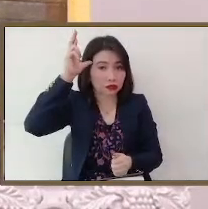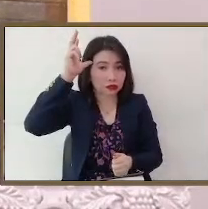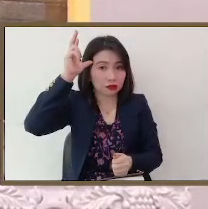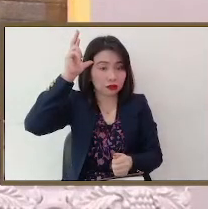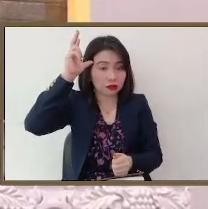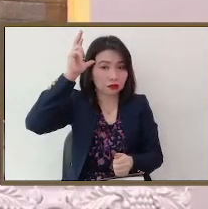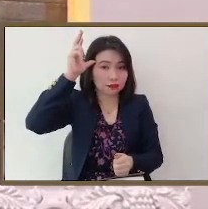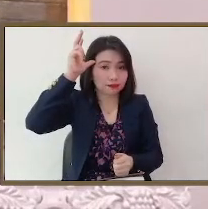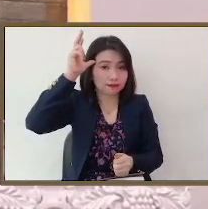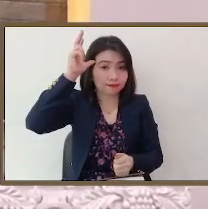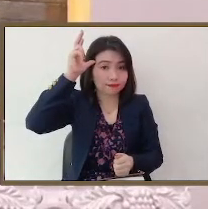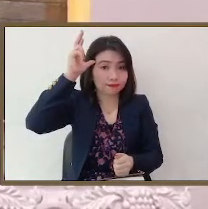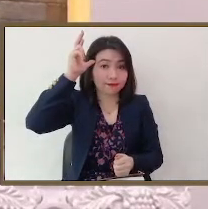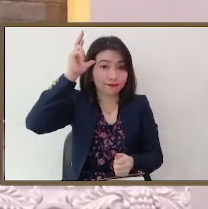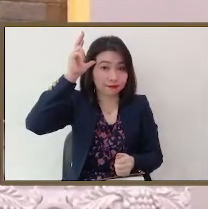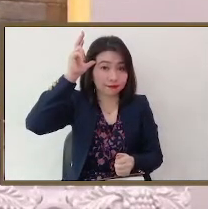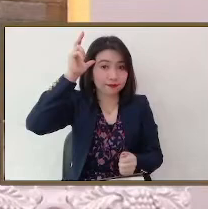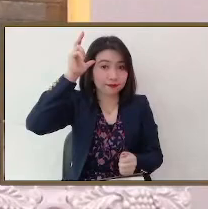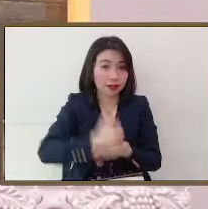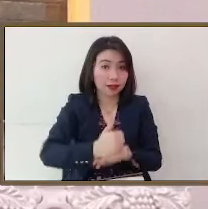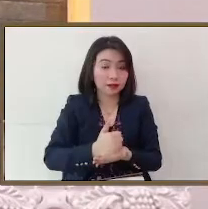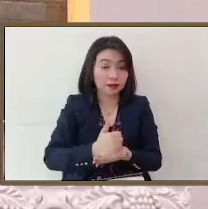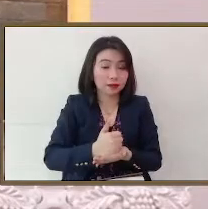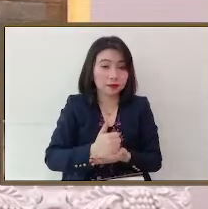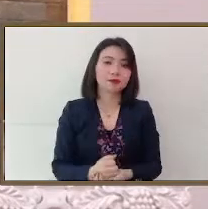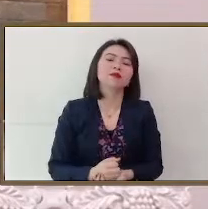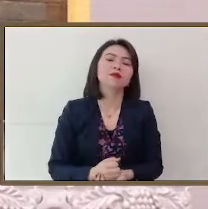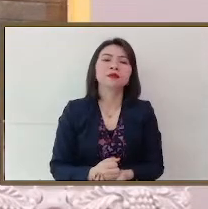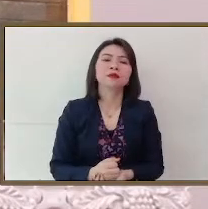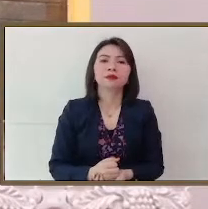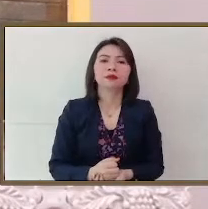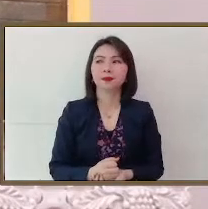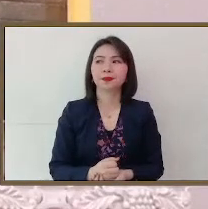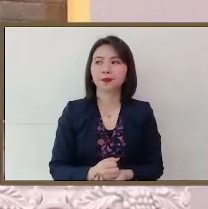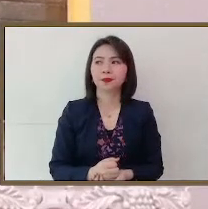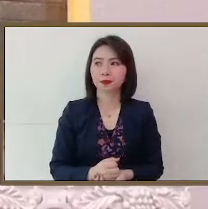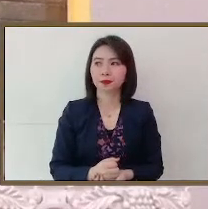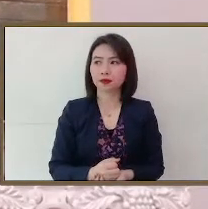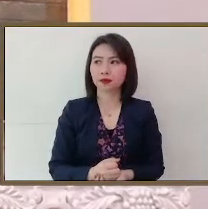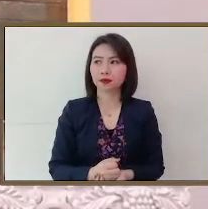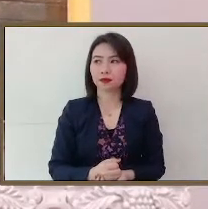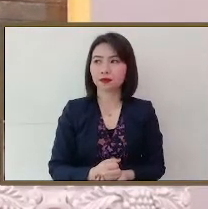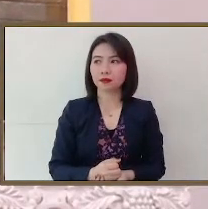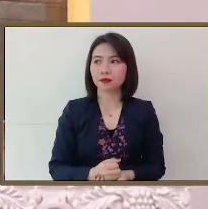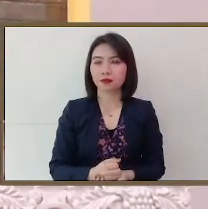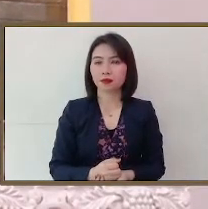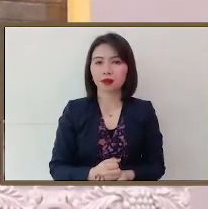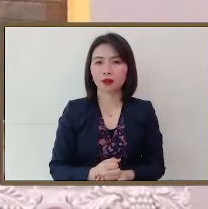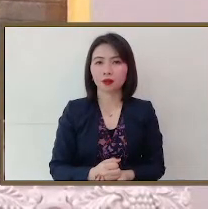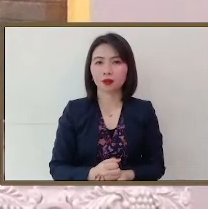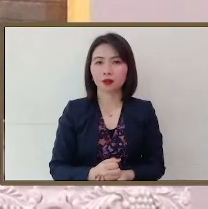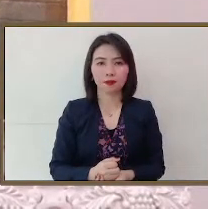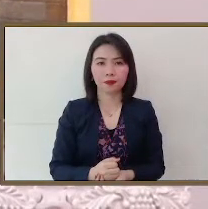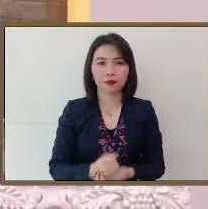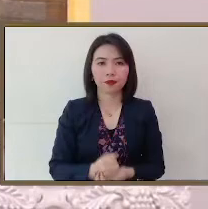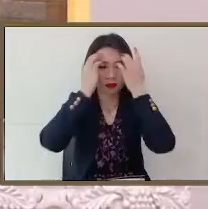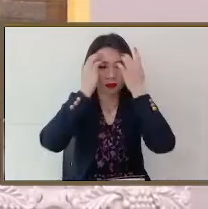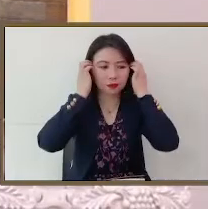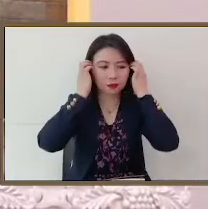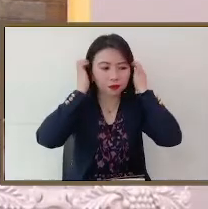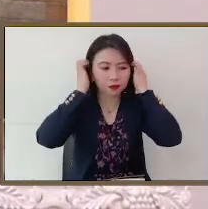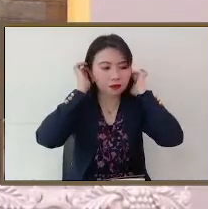I think you didn't get that. Alright? Hindi mo, maaari hindi mo gaano nakuha, hindi mo gaano nakuha ito, mga kapatid.